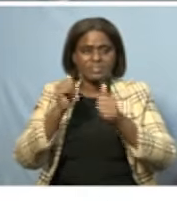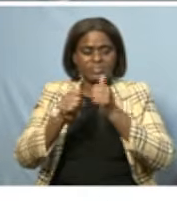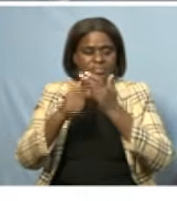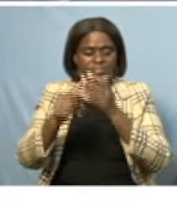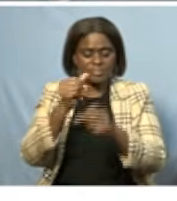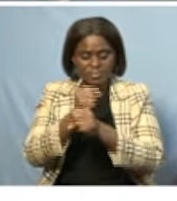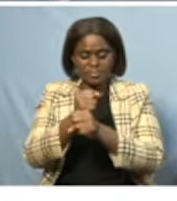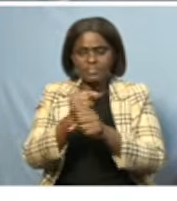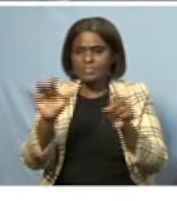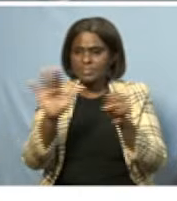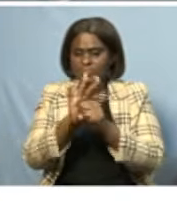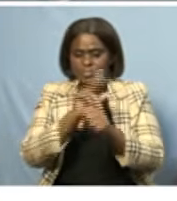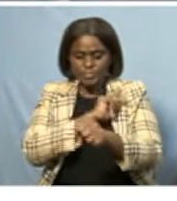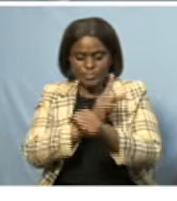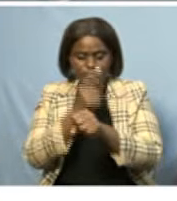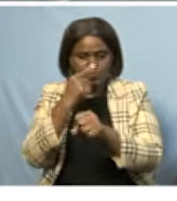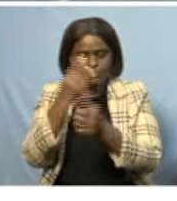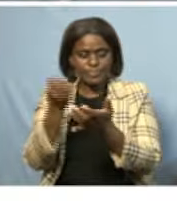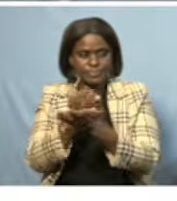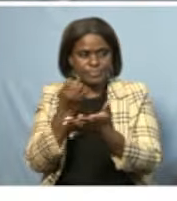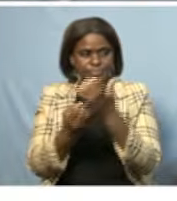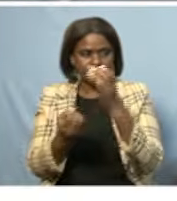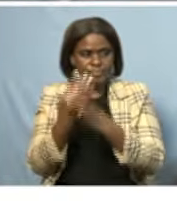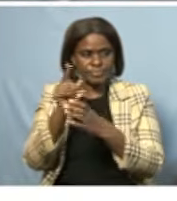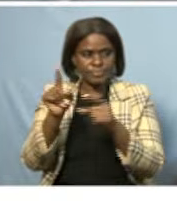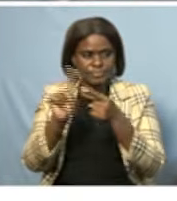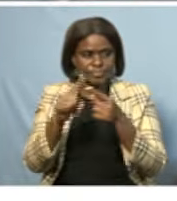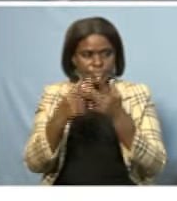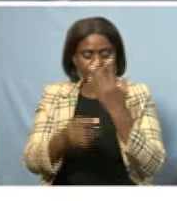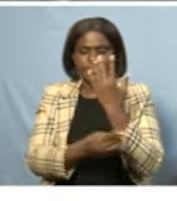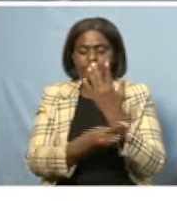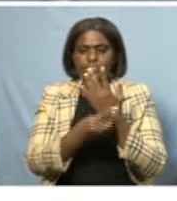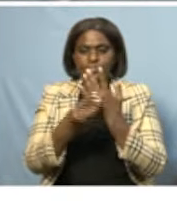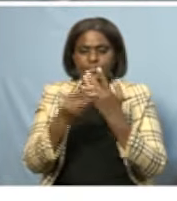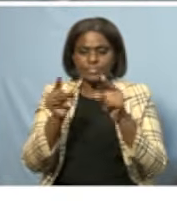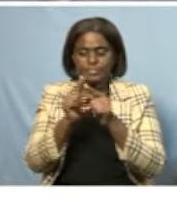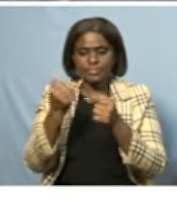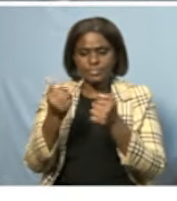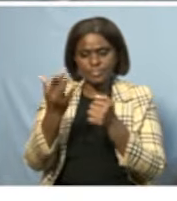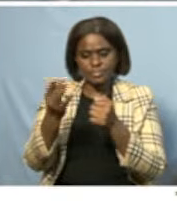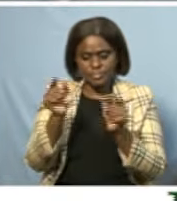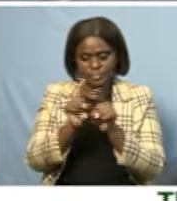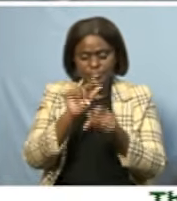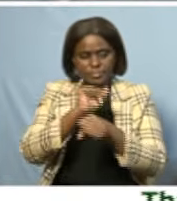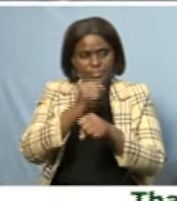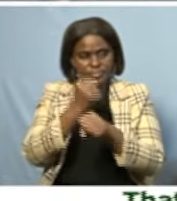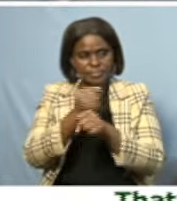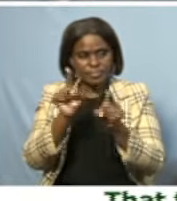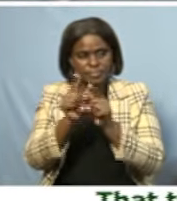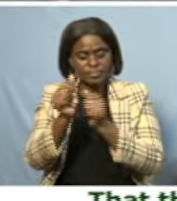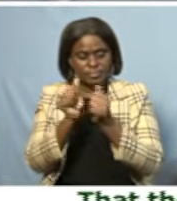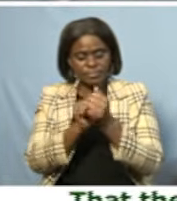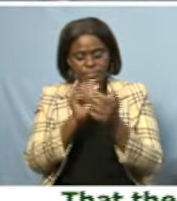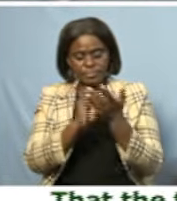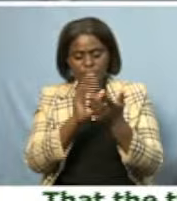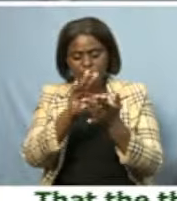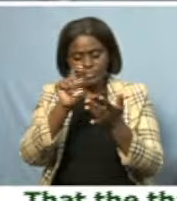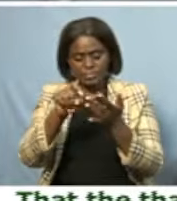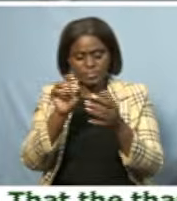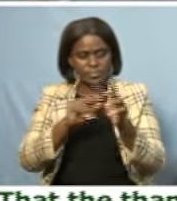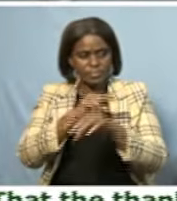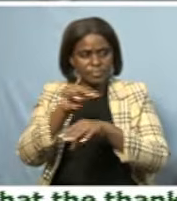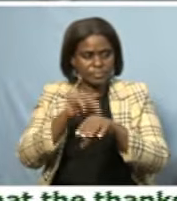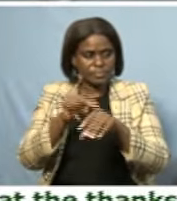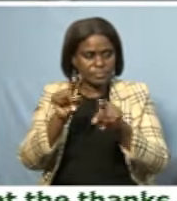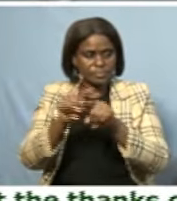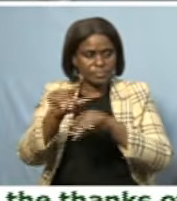hold immense potential for economic growth and development. Therefore, patriotism is about putting the needs of our